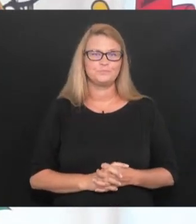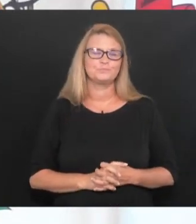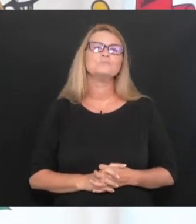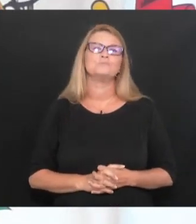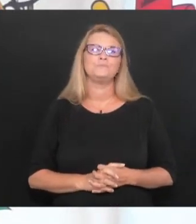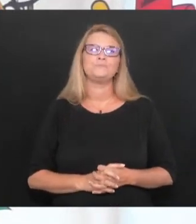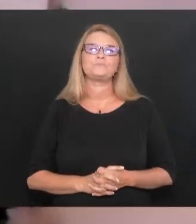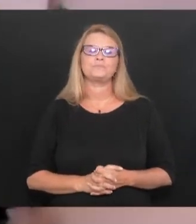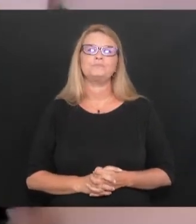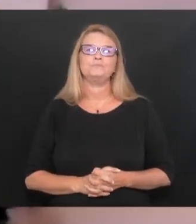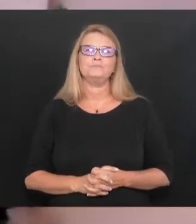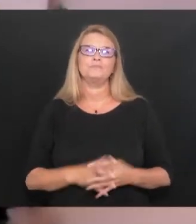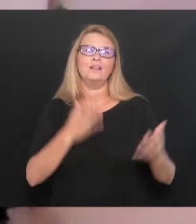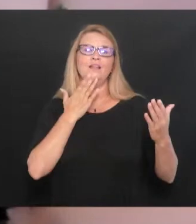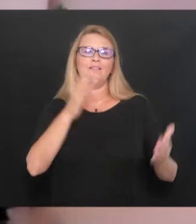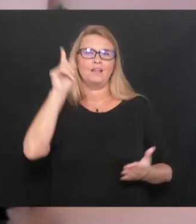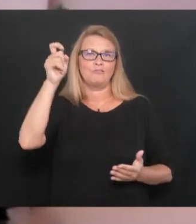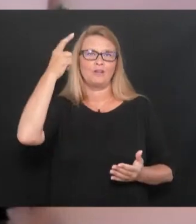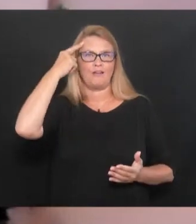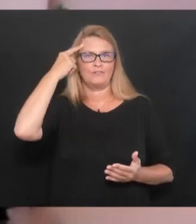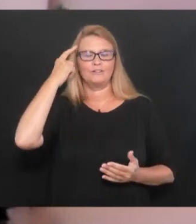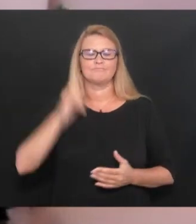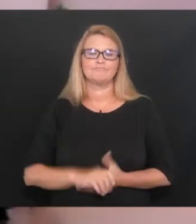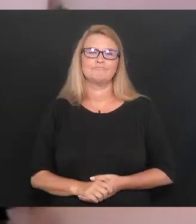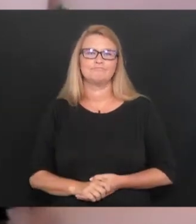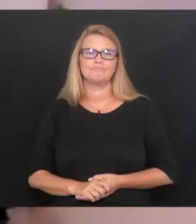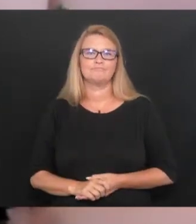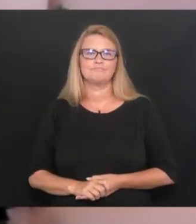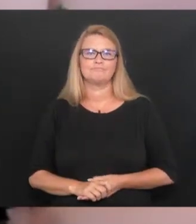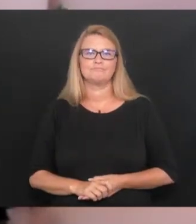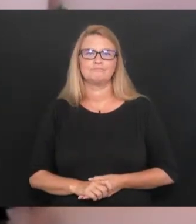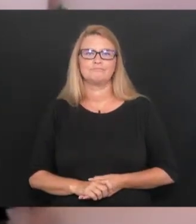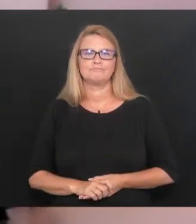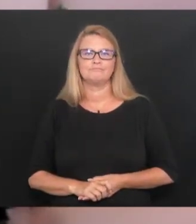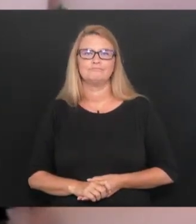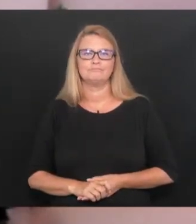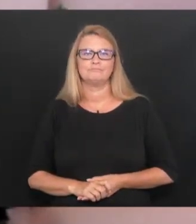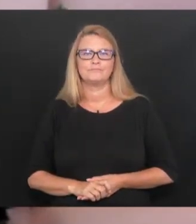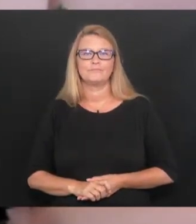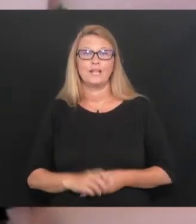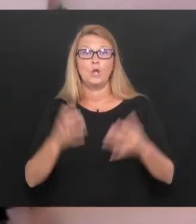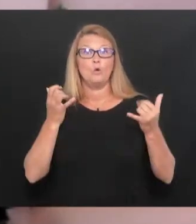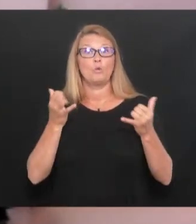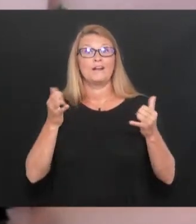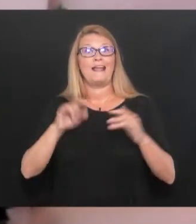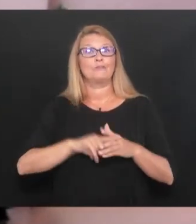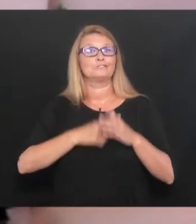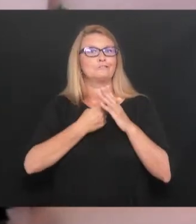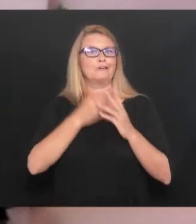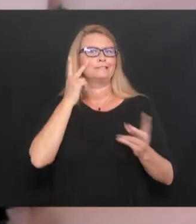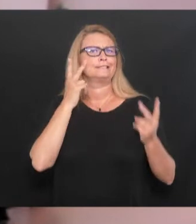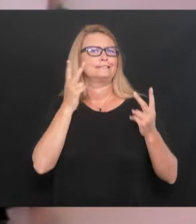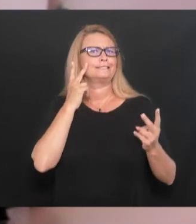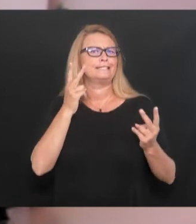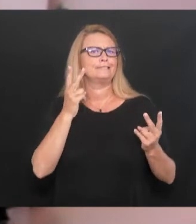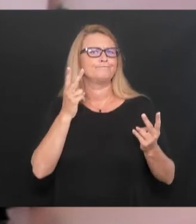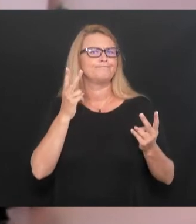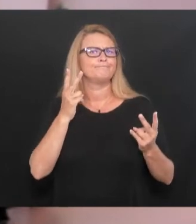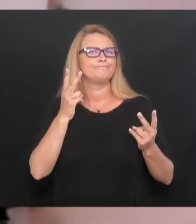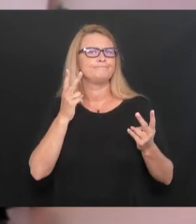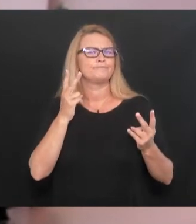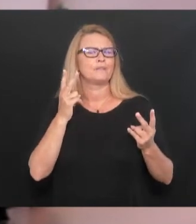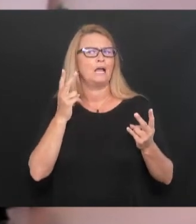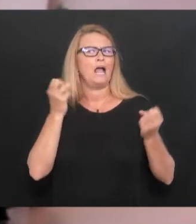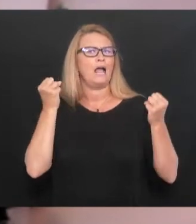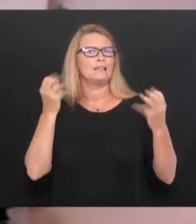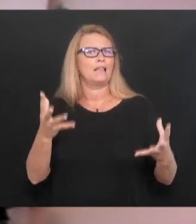Thank you, Governor, and thank you, Stephen. I think that we're now starting to get into, I think, so much